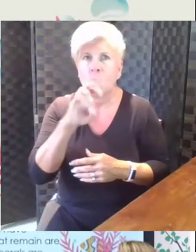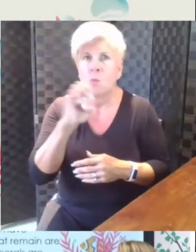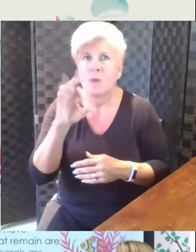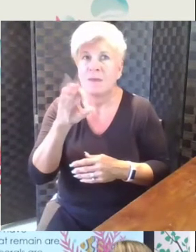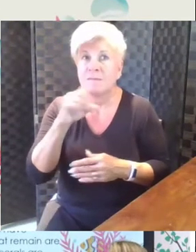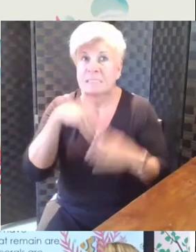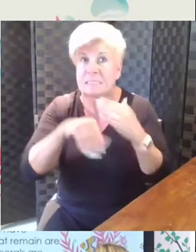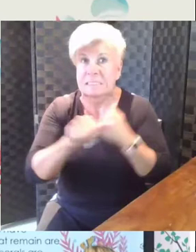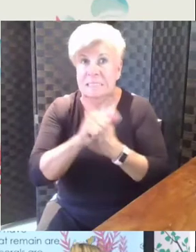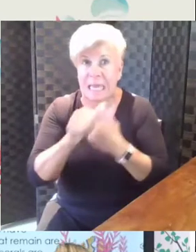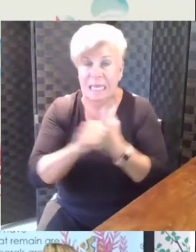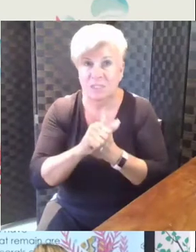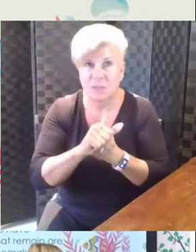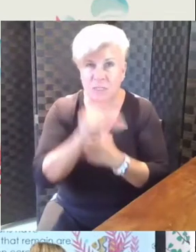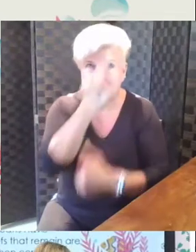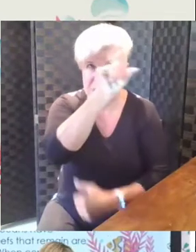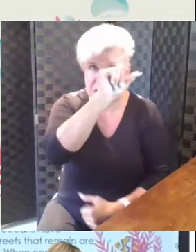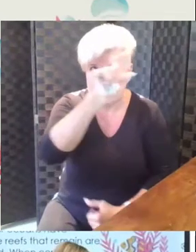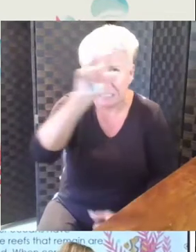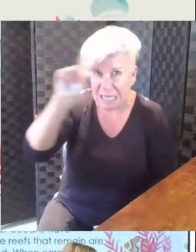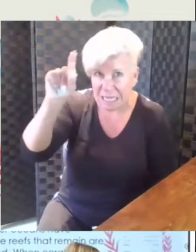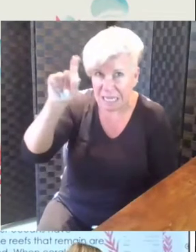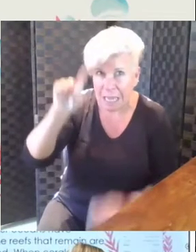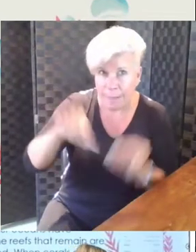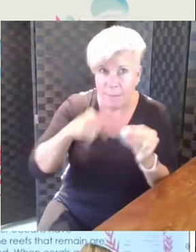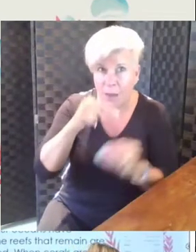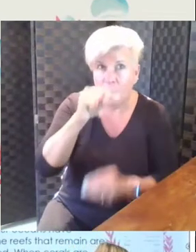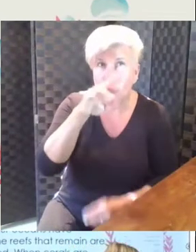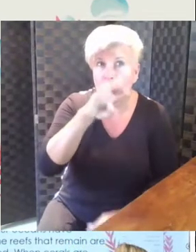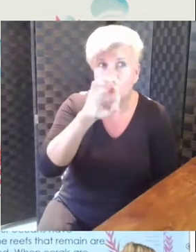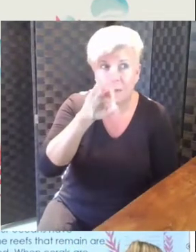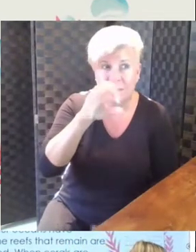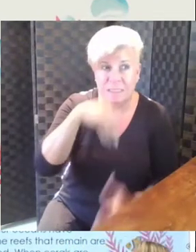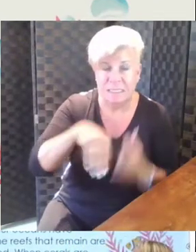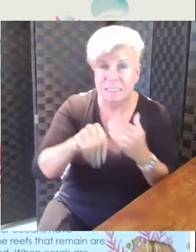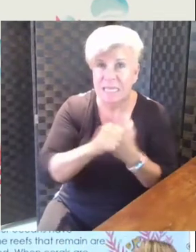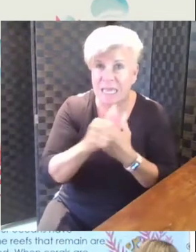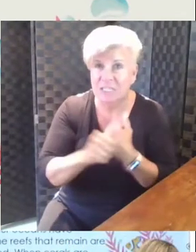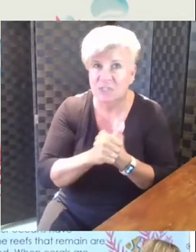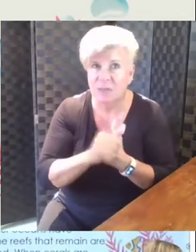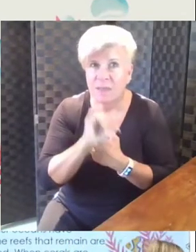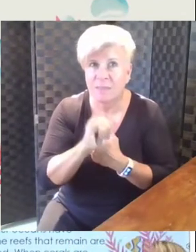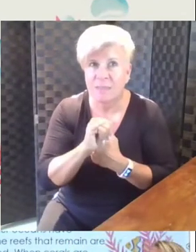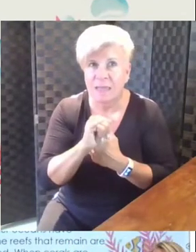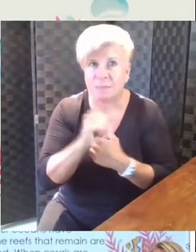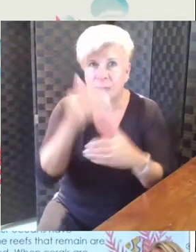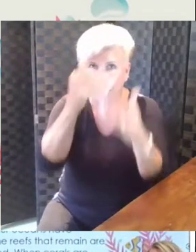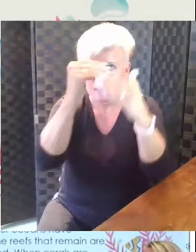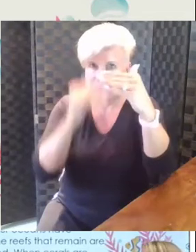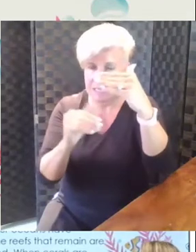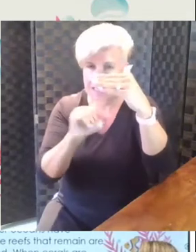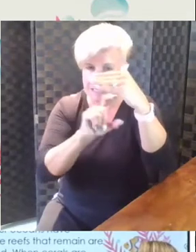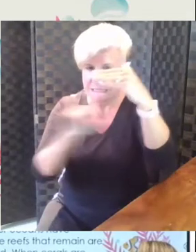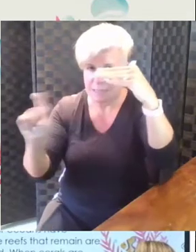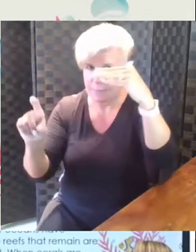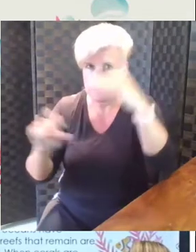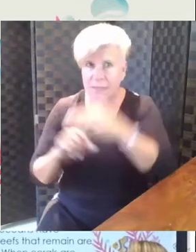Reefs in danger. So this section is about reefs in danger. And that's my next